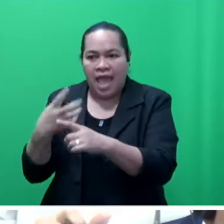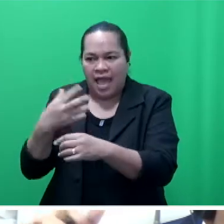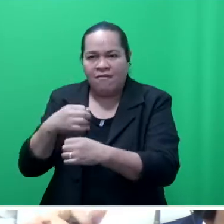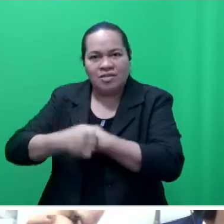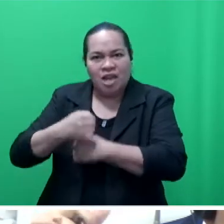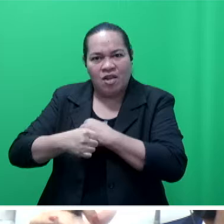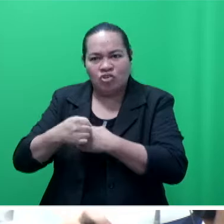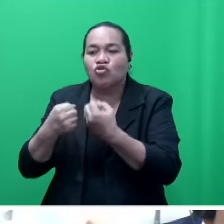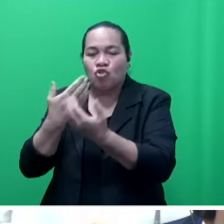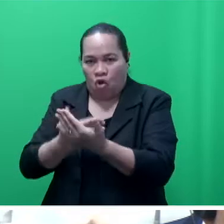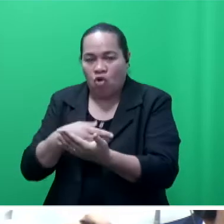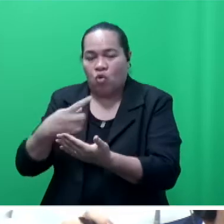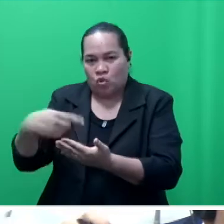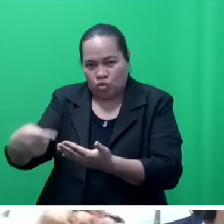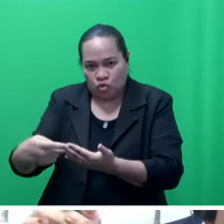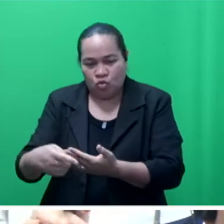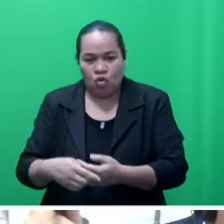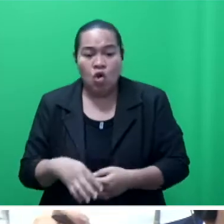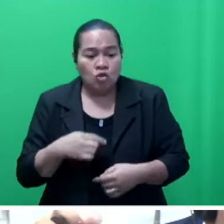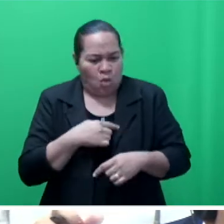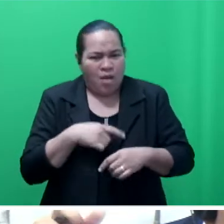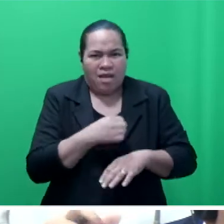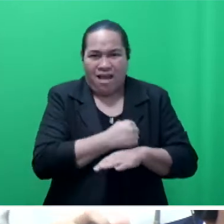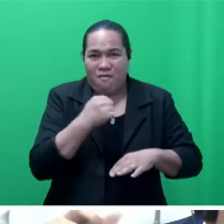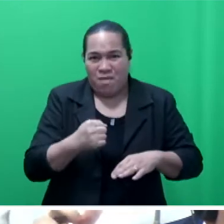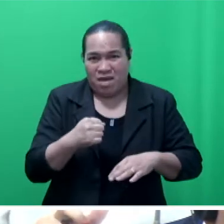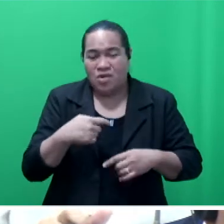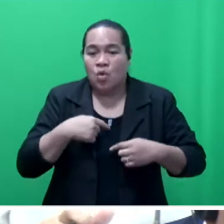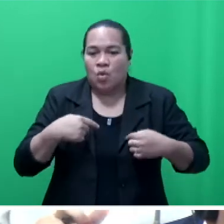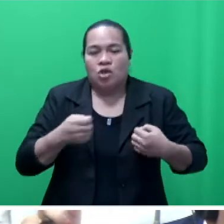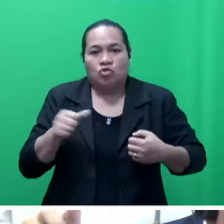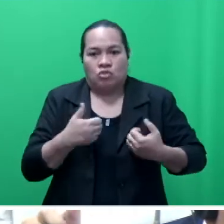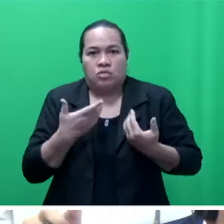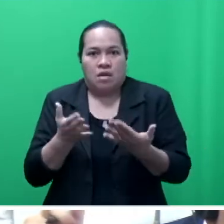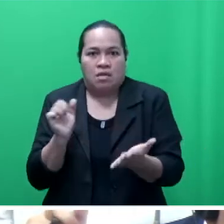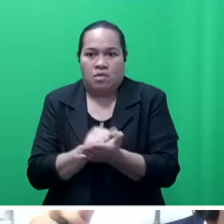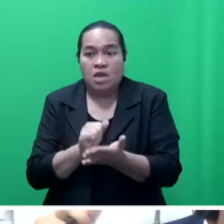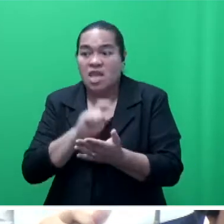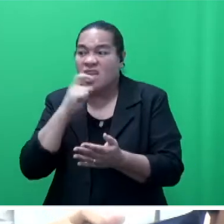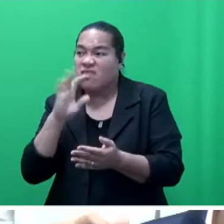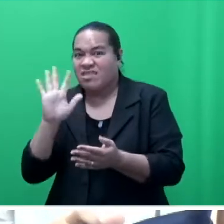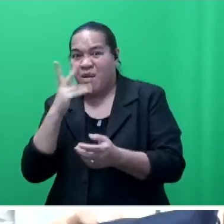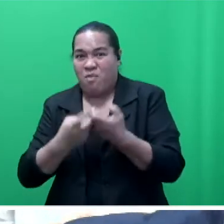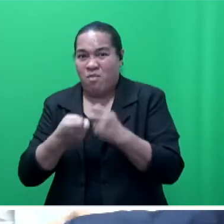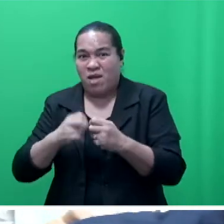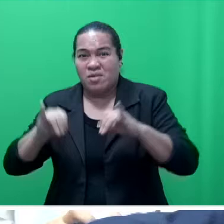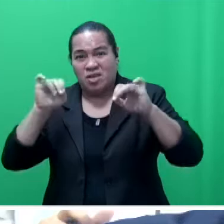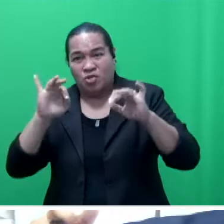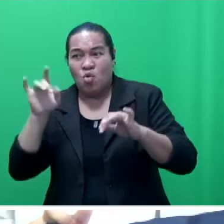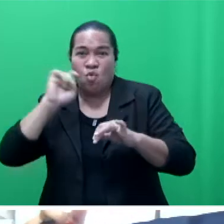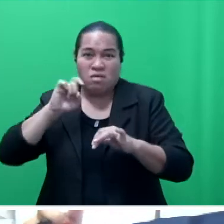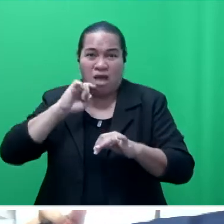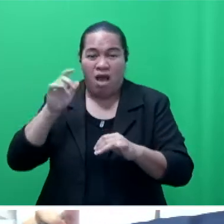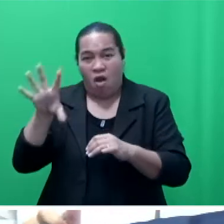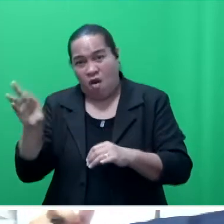need a better environment to be able to ensure that we provide a good workplace environment. So therefore, we are building and entering into